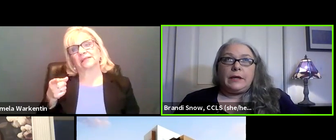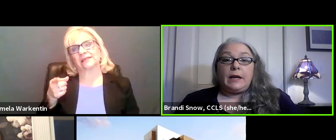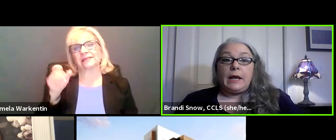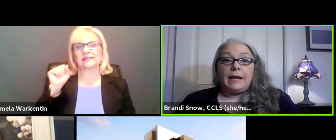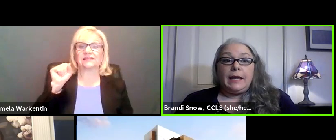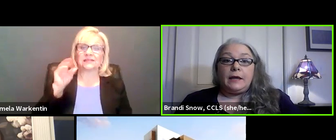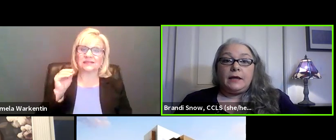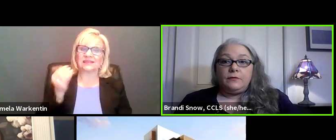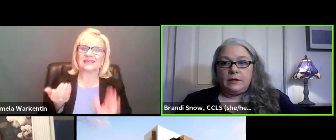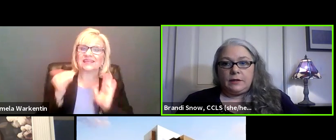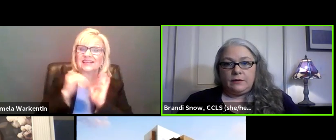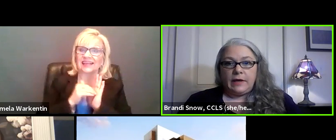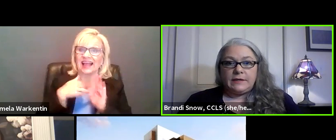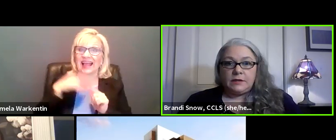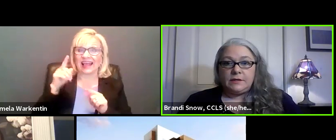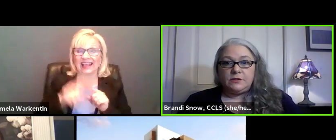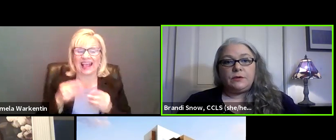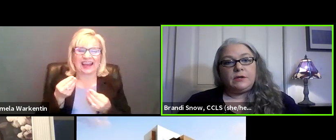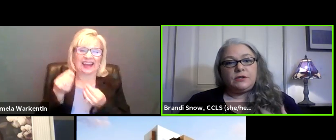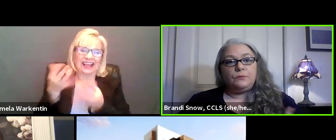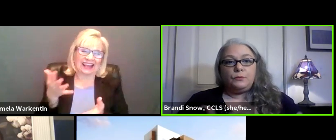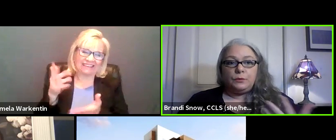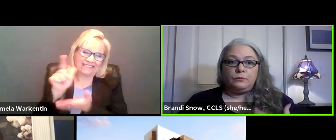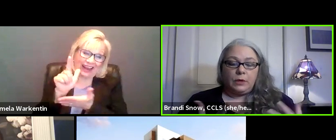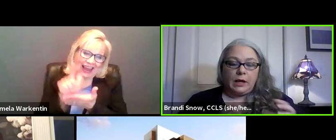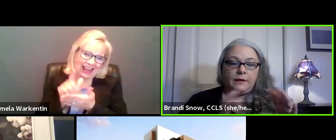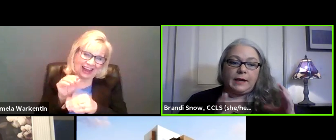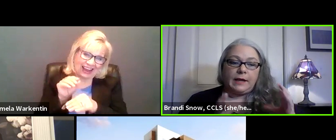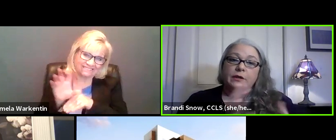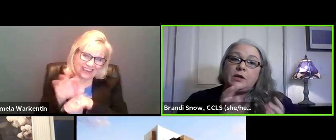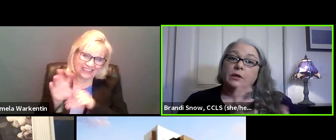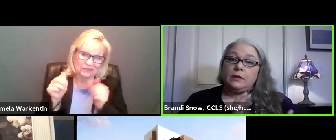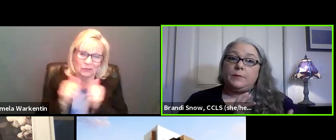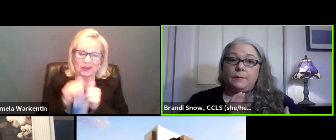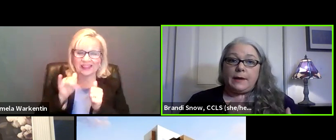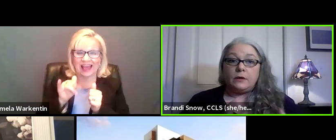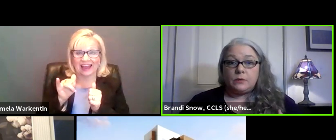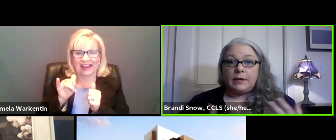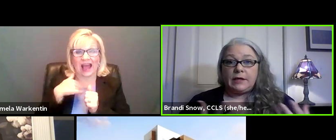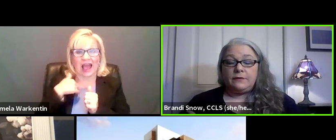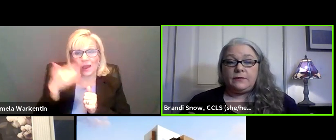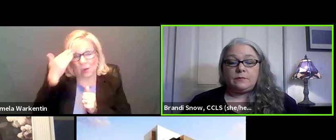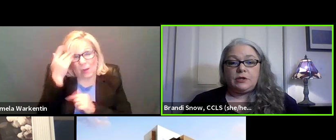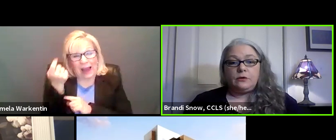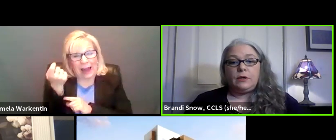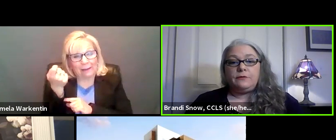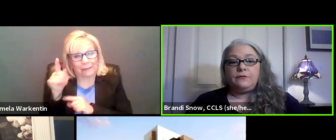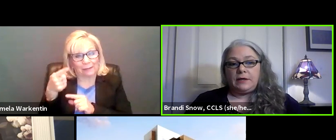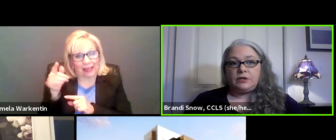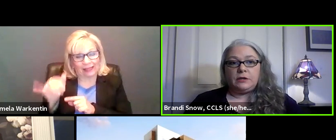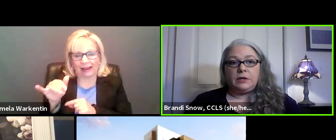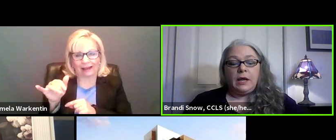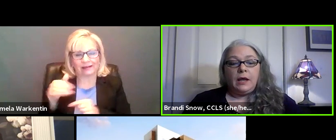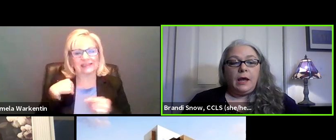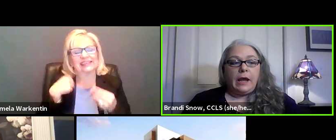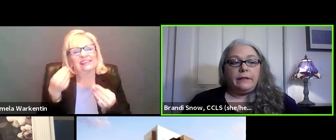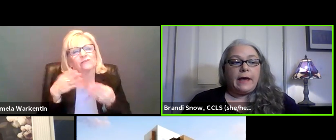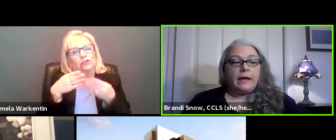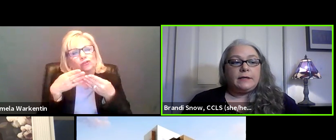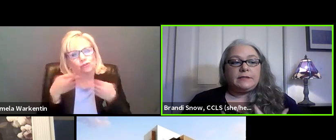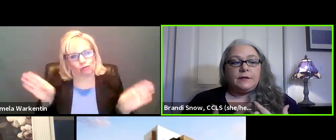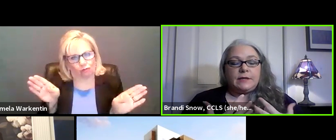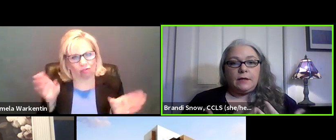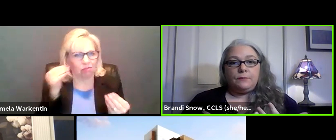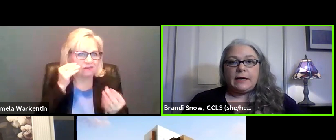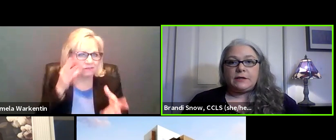So again, I can't give legal advice on a situation that I only know a little bit about. So I'm going to give you some general information. And